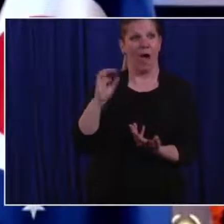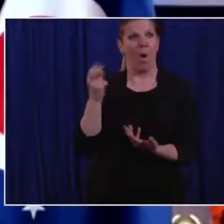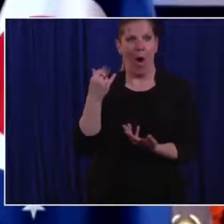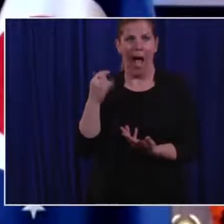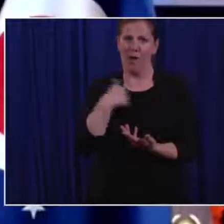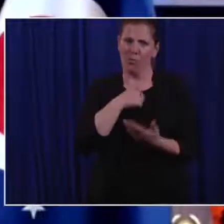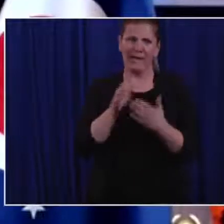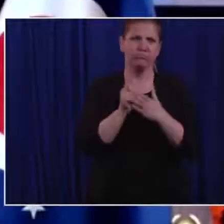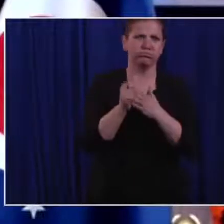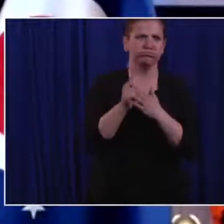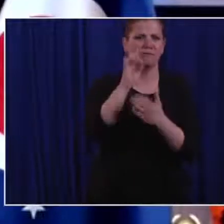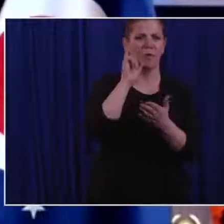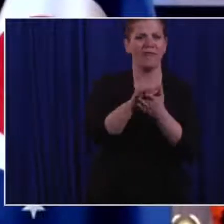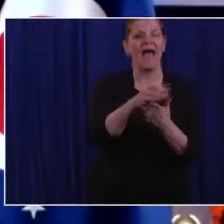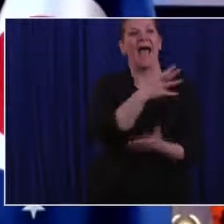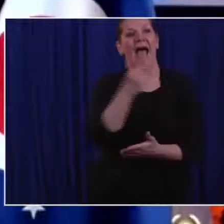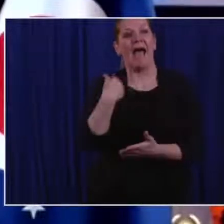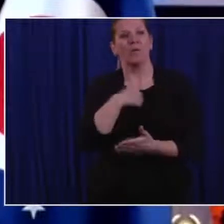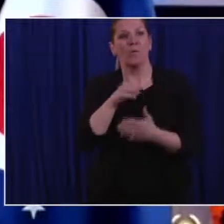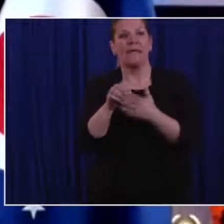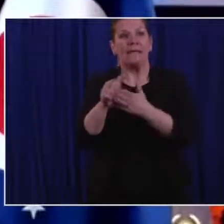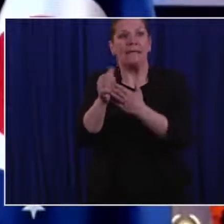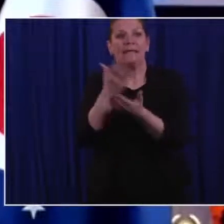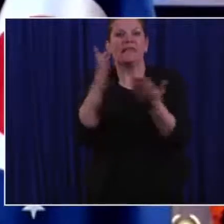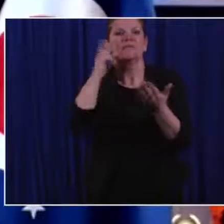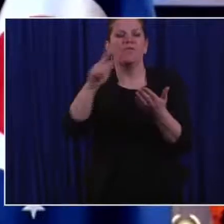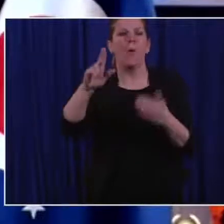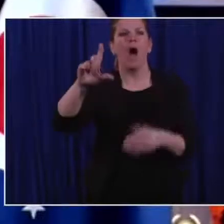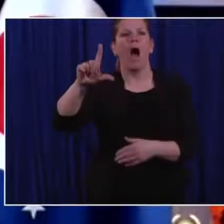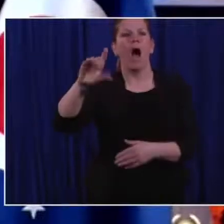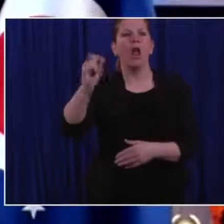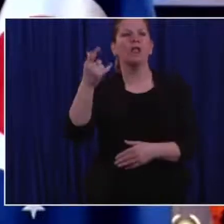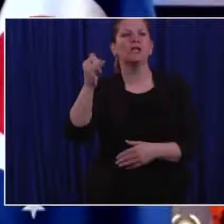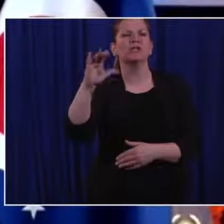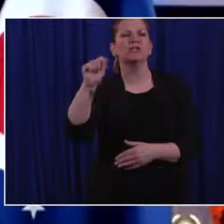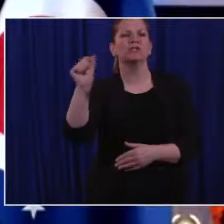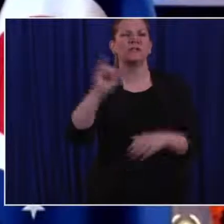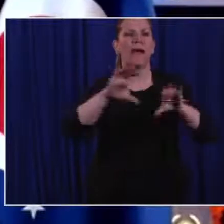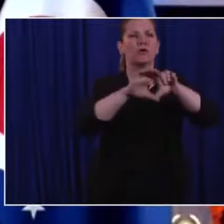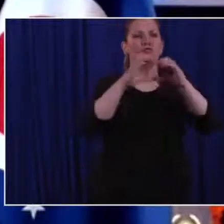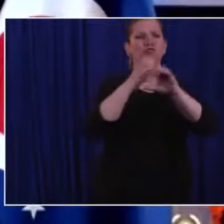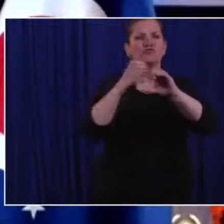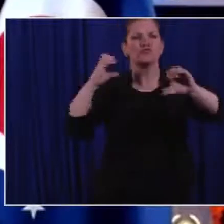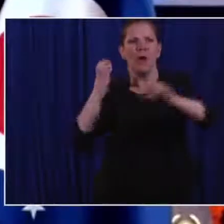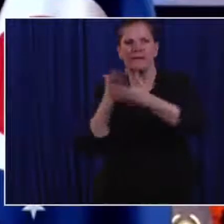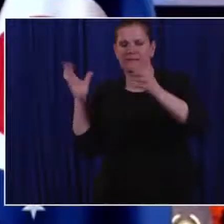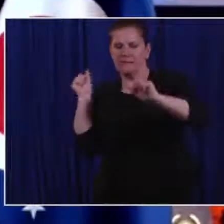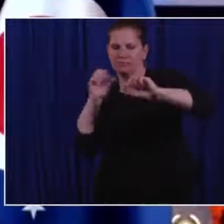we build things and then we move those things out of our state and through our state to the